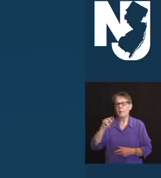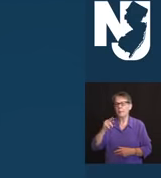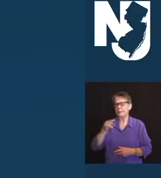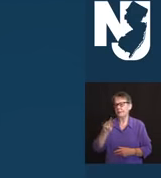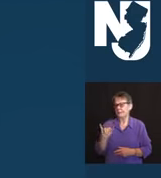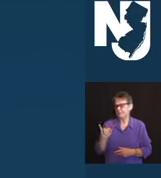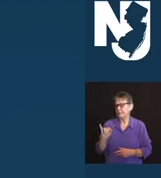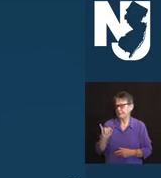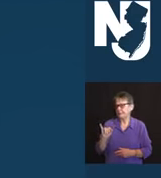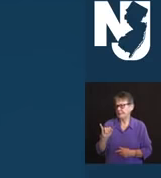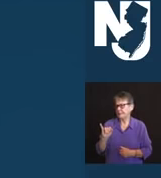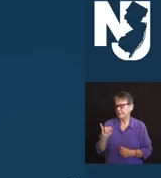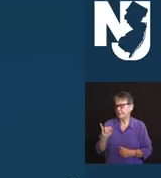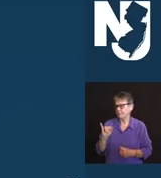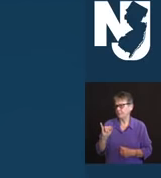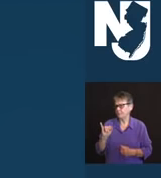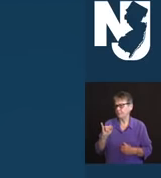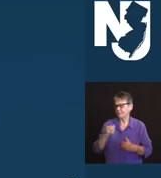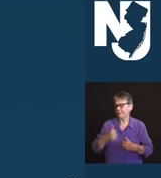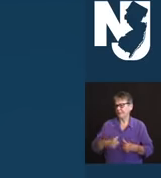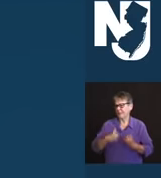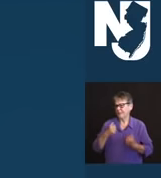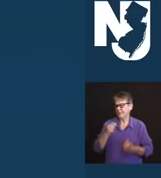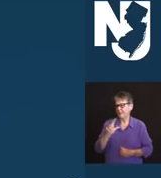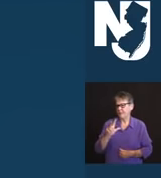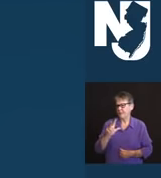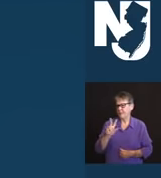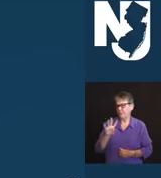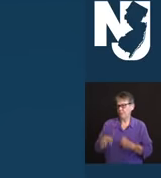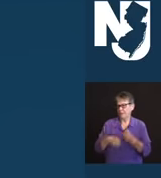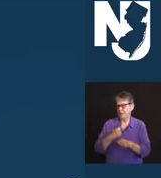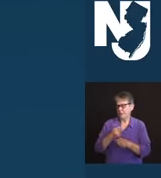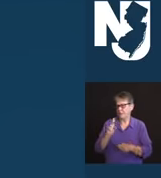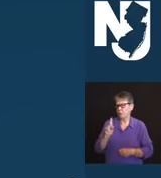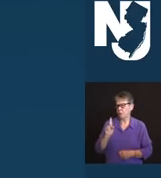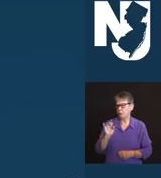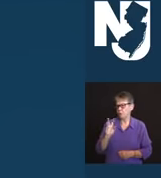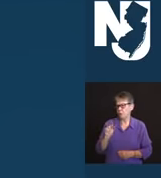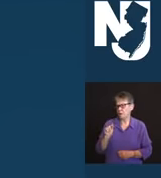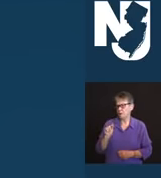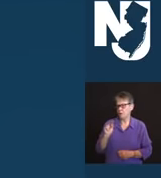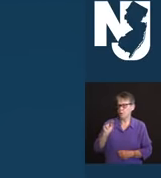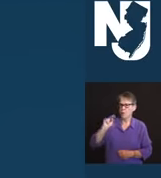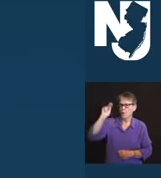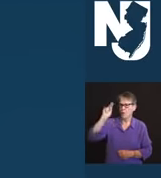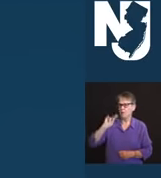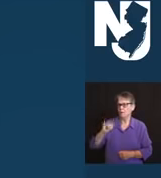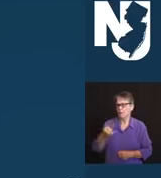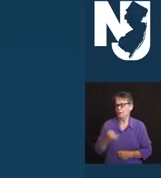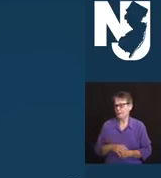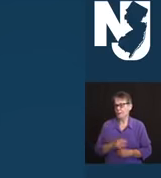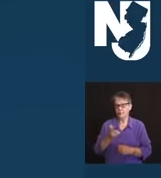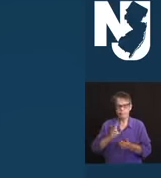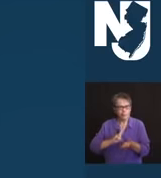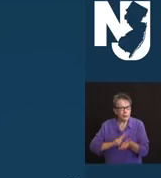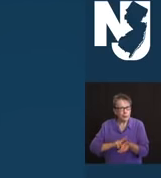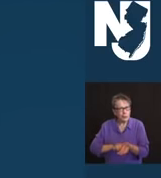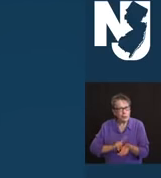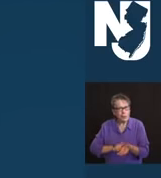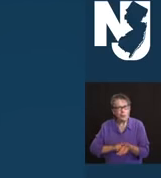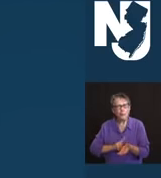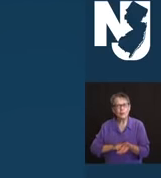for 34 years. Mary Beth was one of our frontline heroes, a registered nurse at Care One at